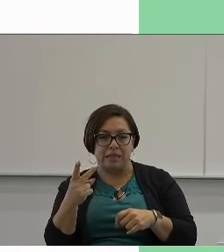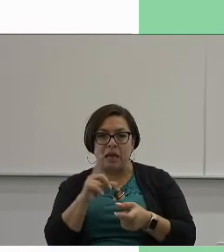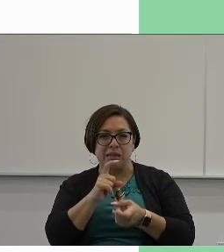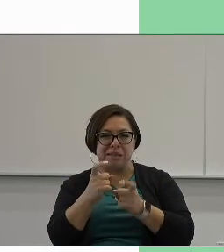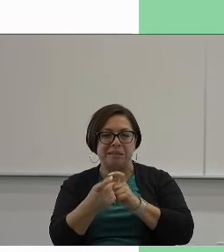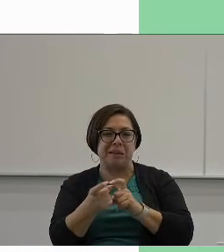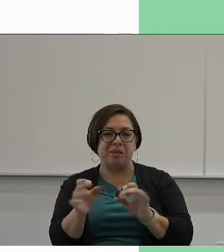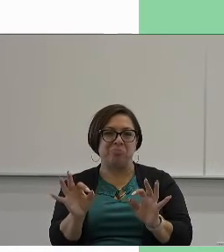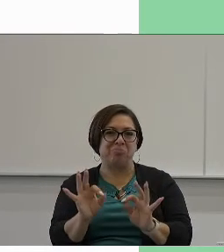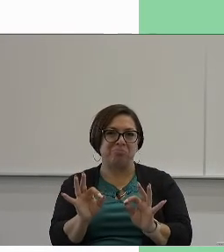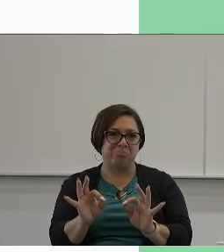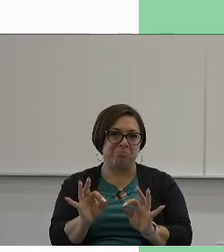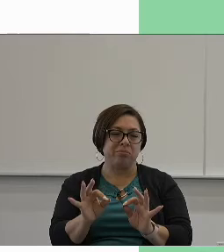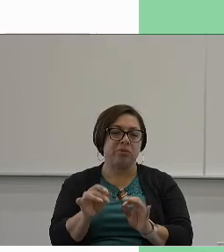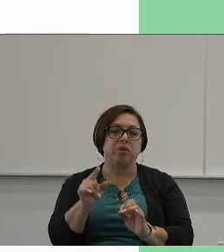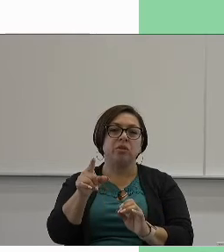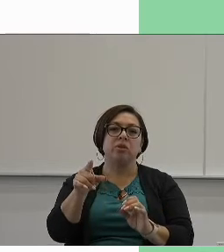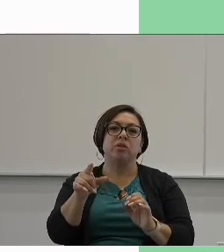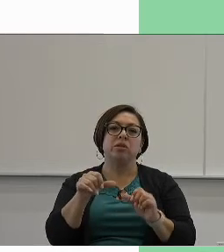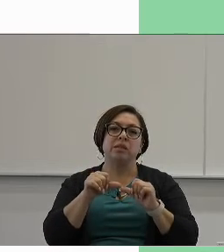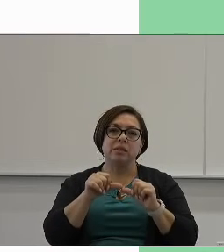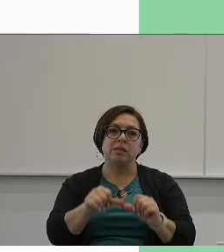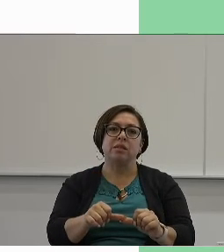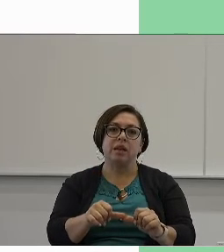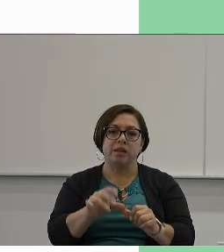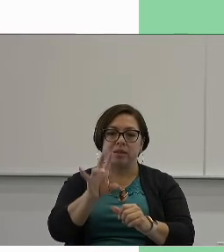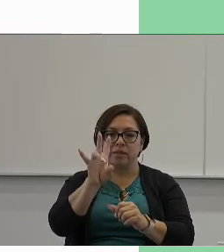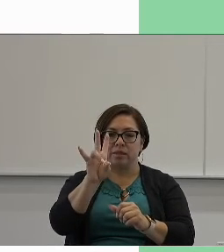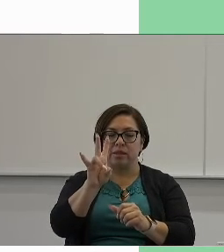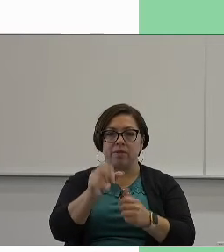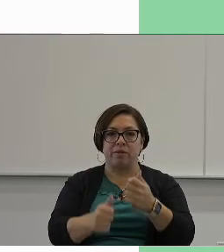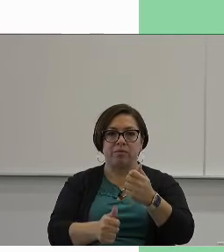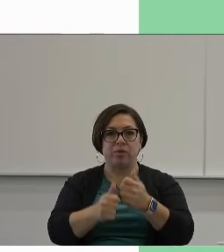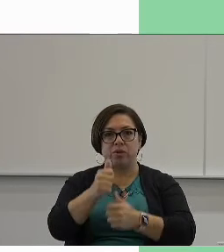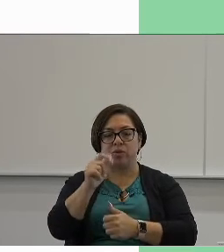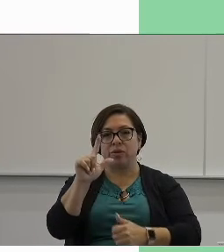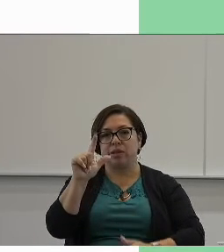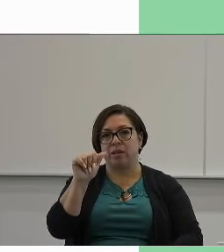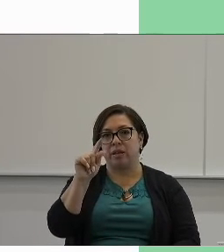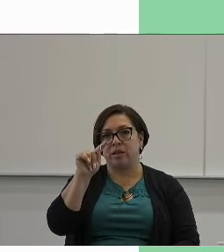those lines. Still maintains the same 7 majority Latino districts.